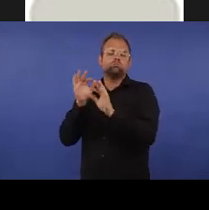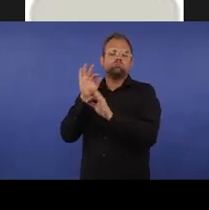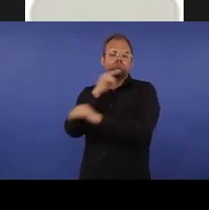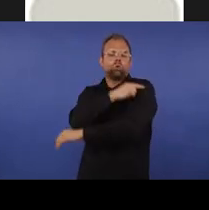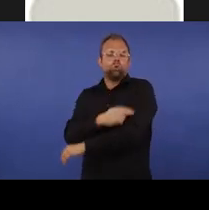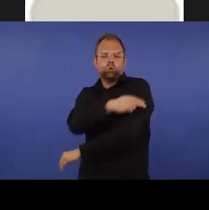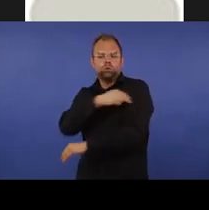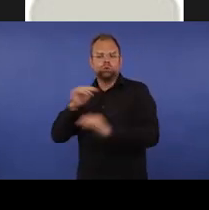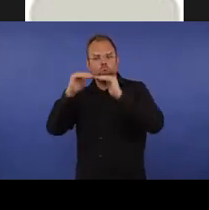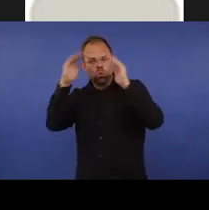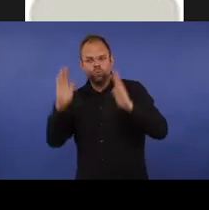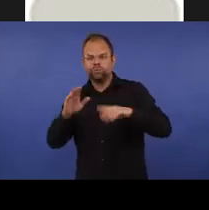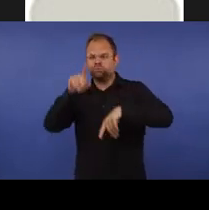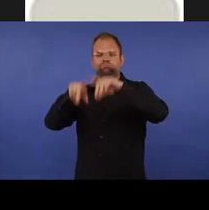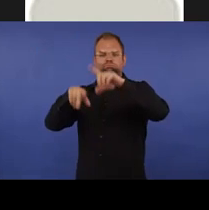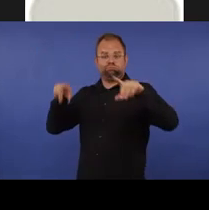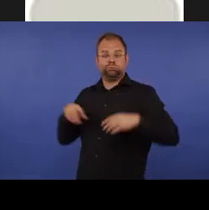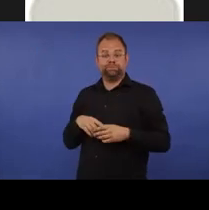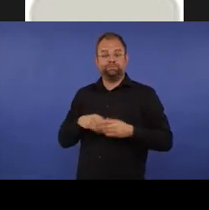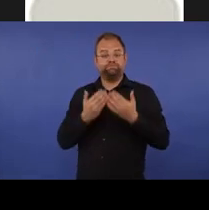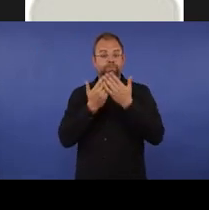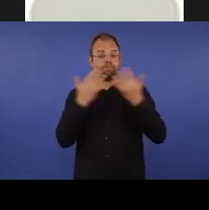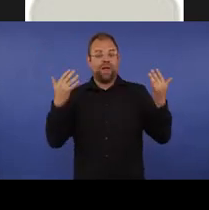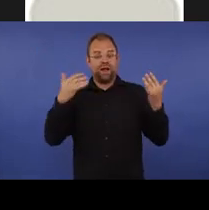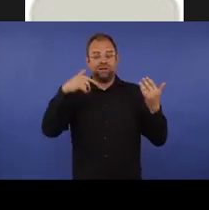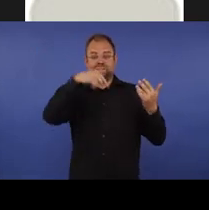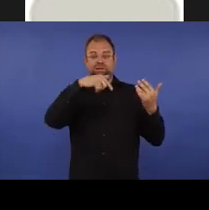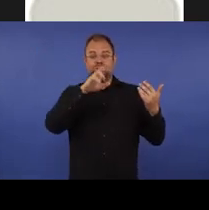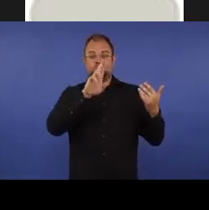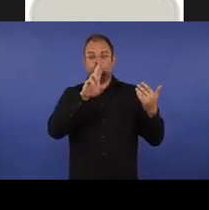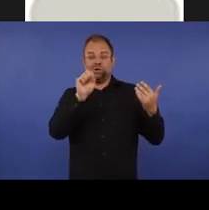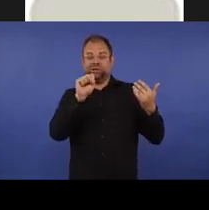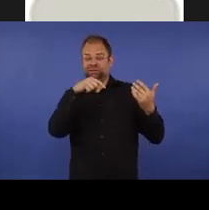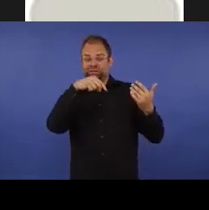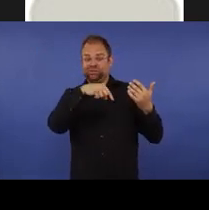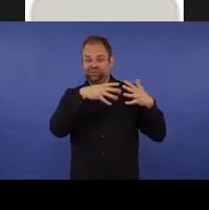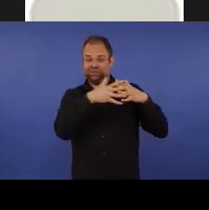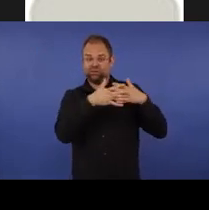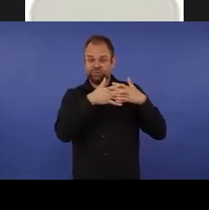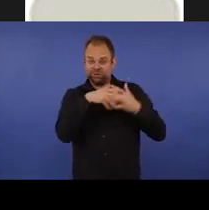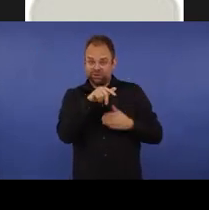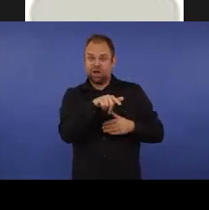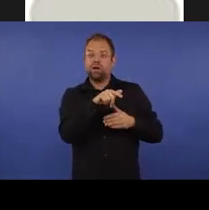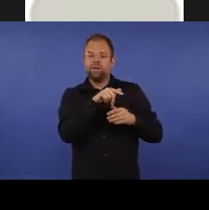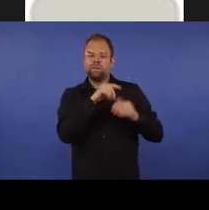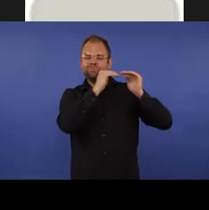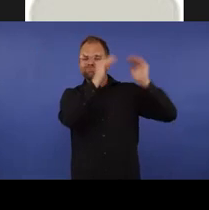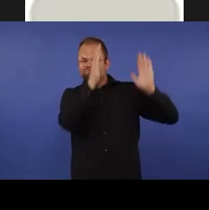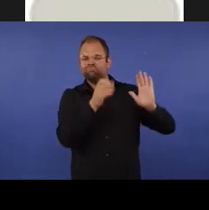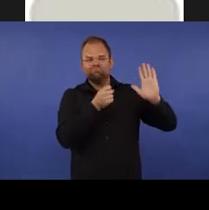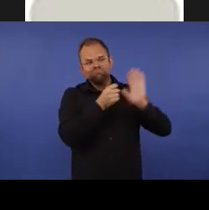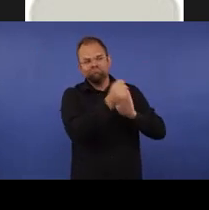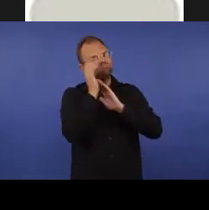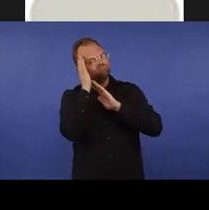services are a result of institutional biases. So a lot of the money that the government